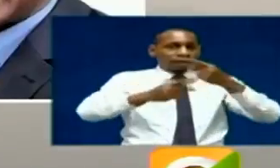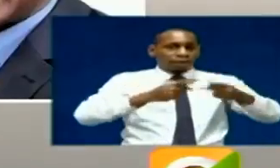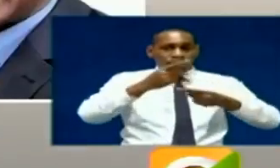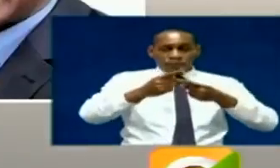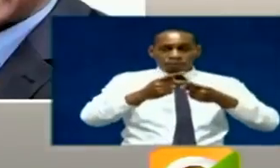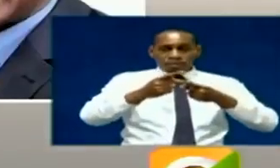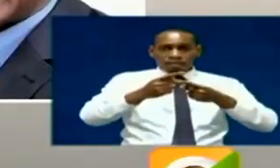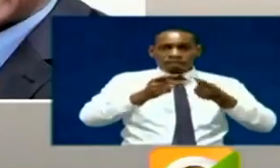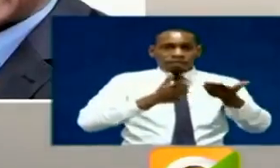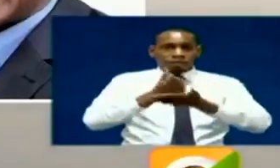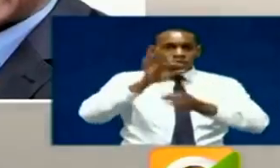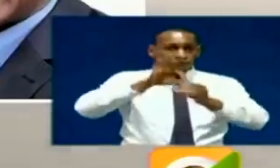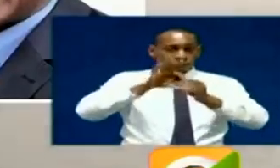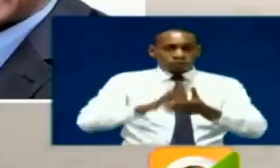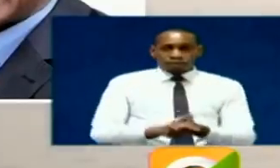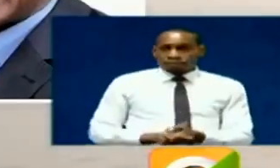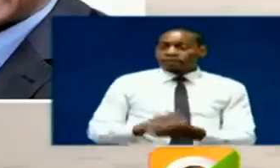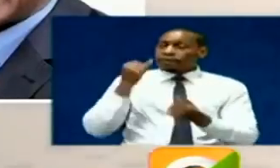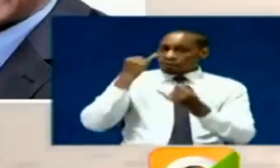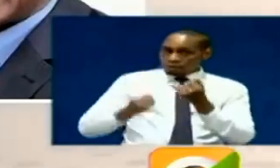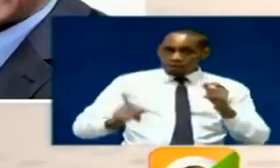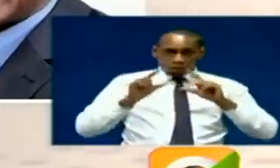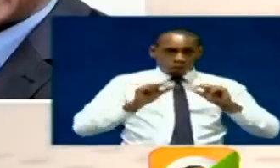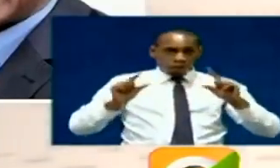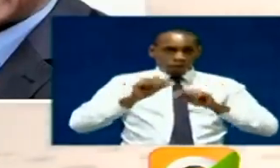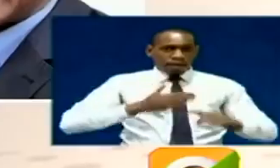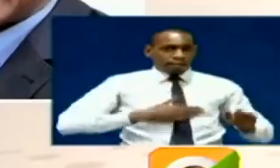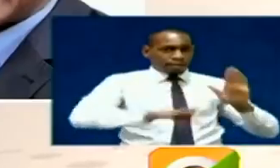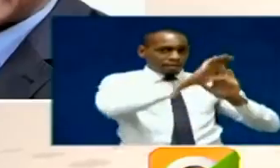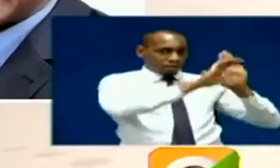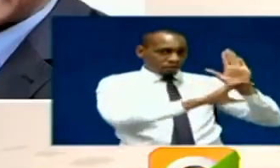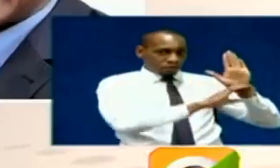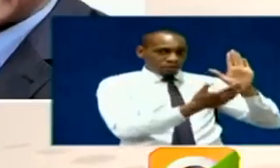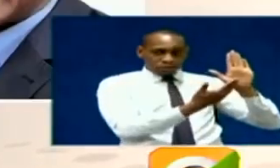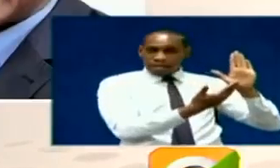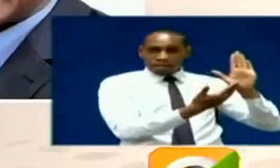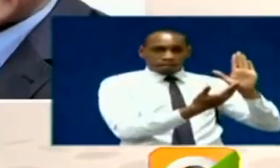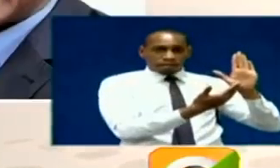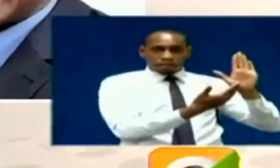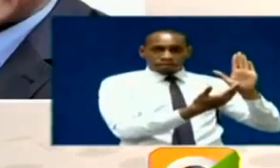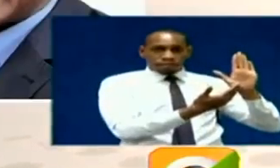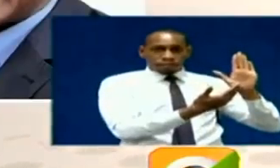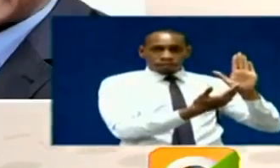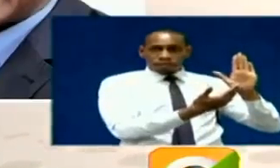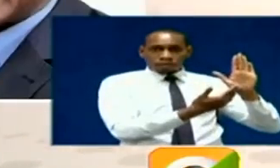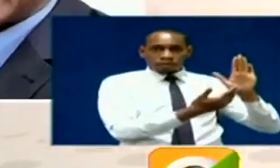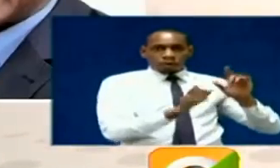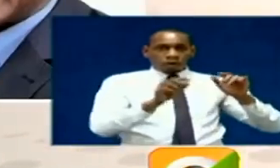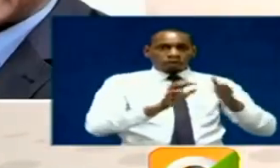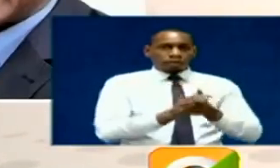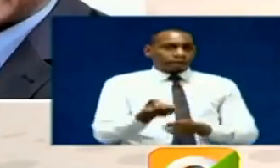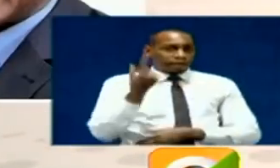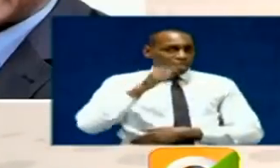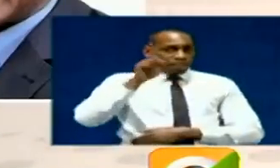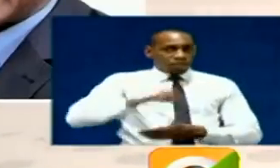a referendum. And luckily for me, the constitution is very clear, and they have misapplied articles